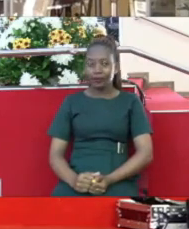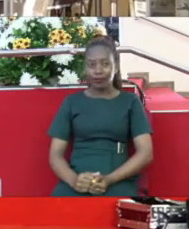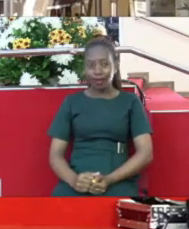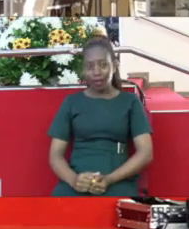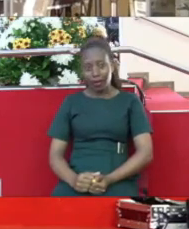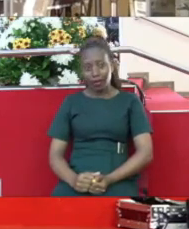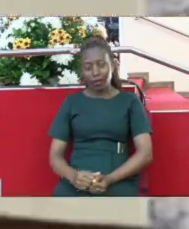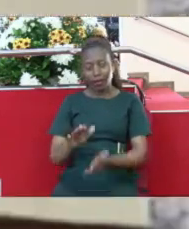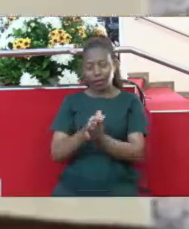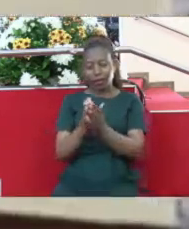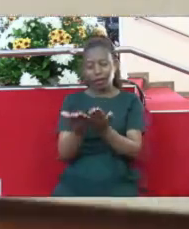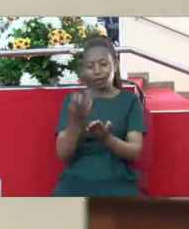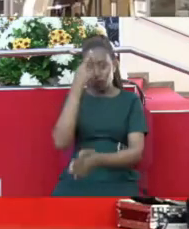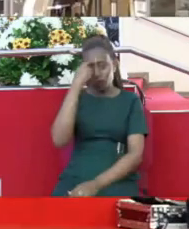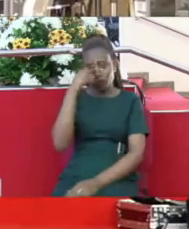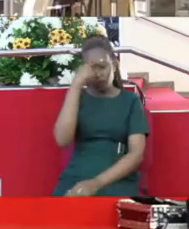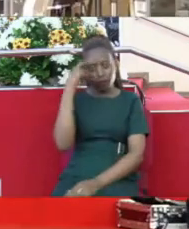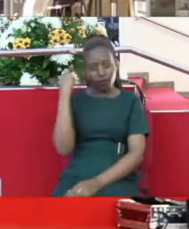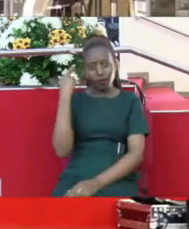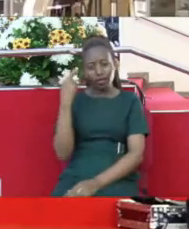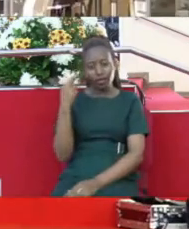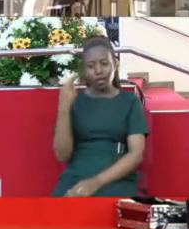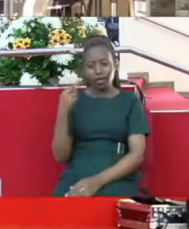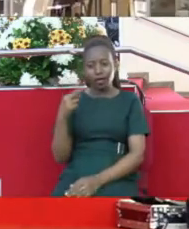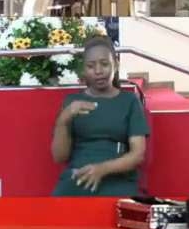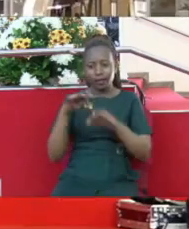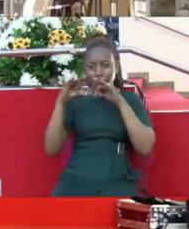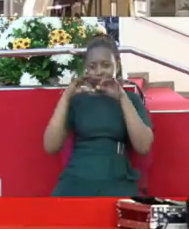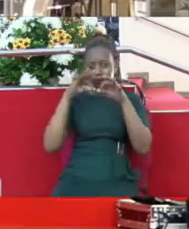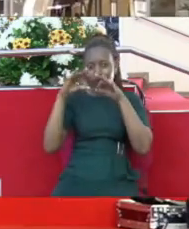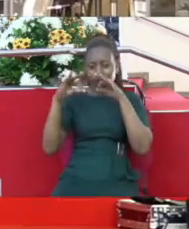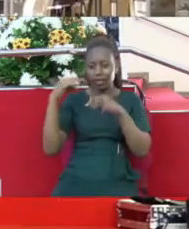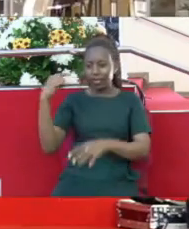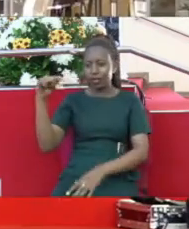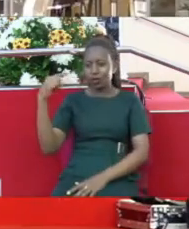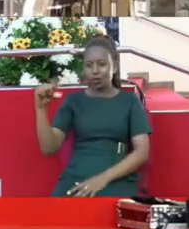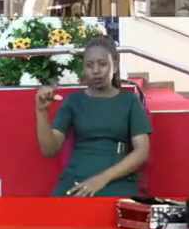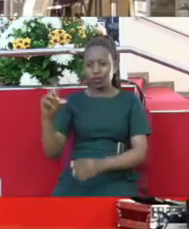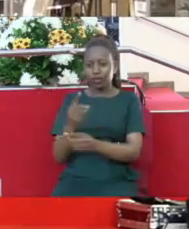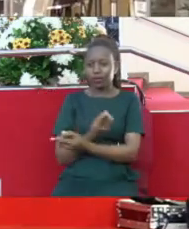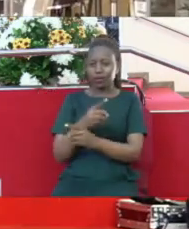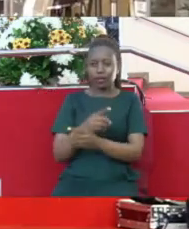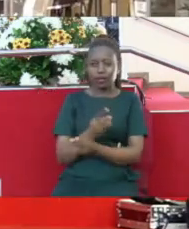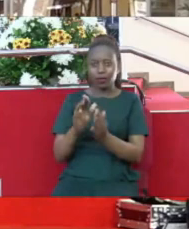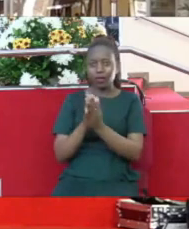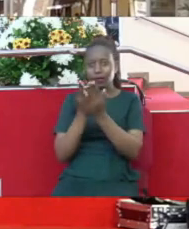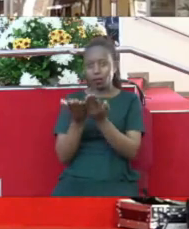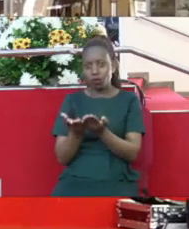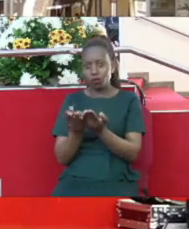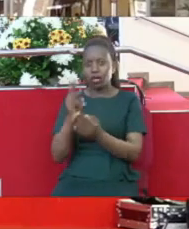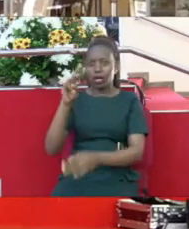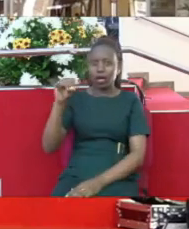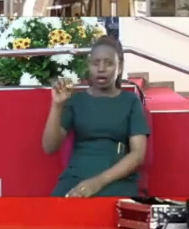book of Romans is what breaks down the gospels, the book of Matthew, Mark, Luke, and if you want even John. Kitabu cha Warumi